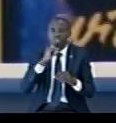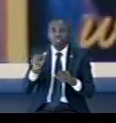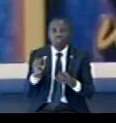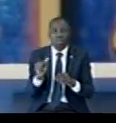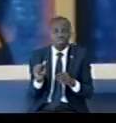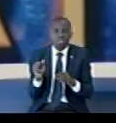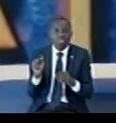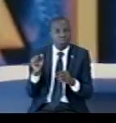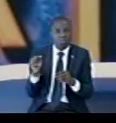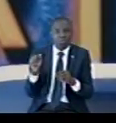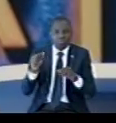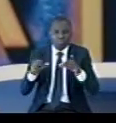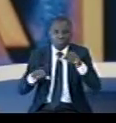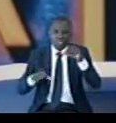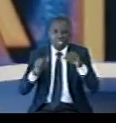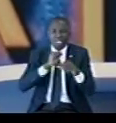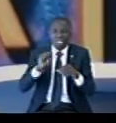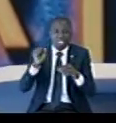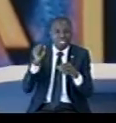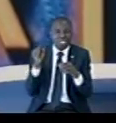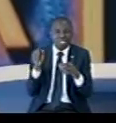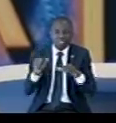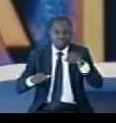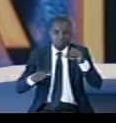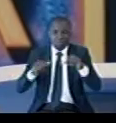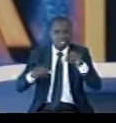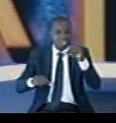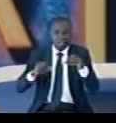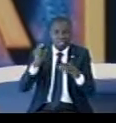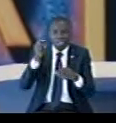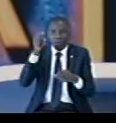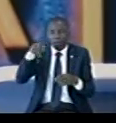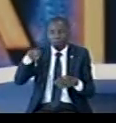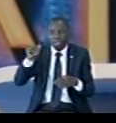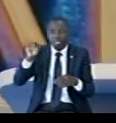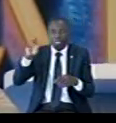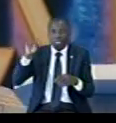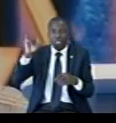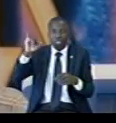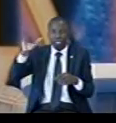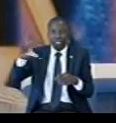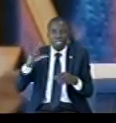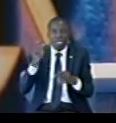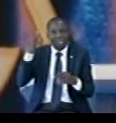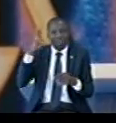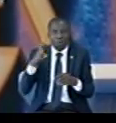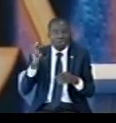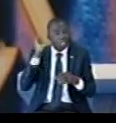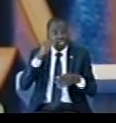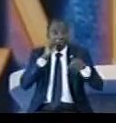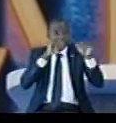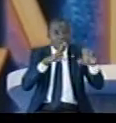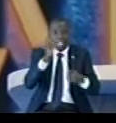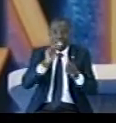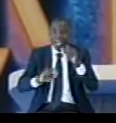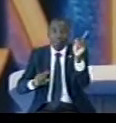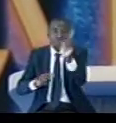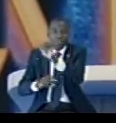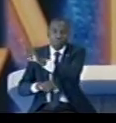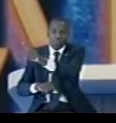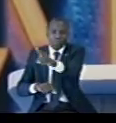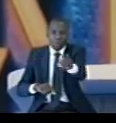impartial, who is not partial. A God who will bless this and bless this and bless that and